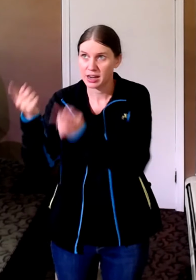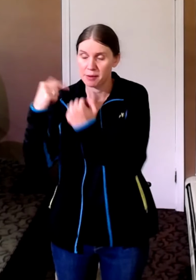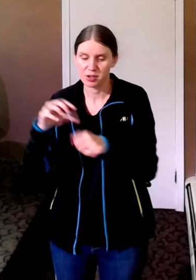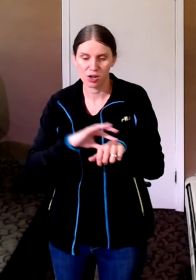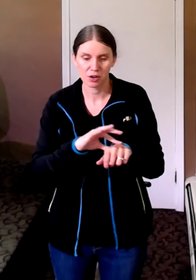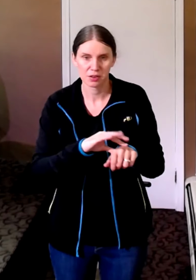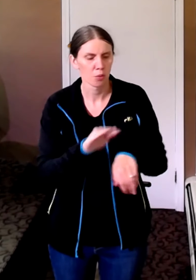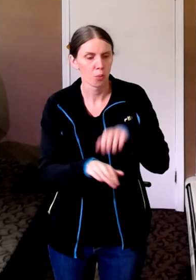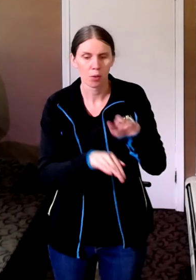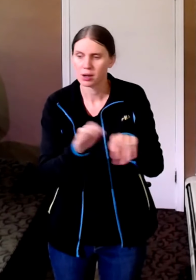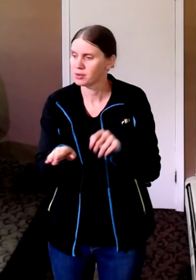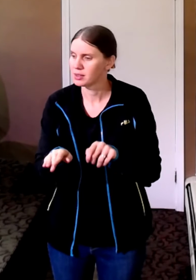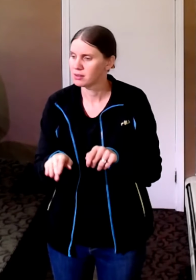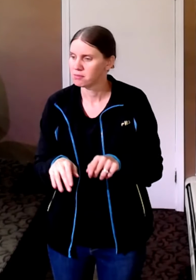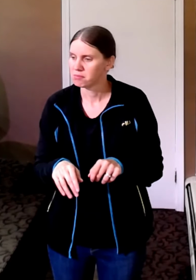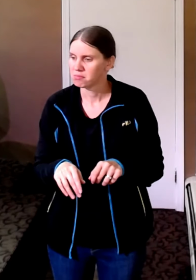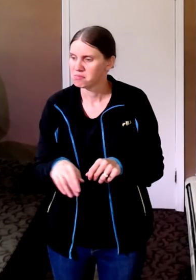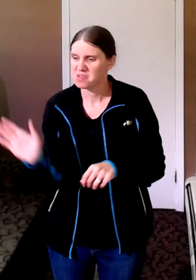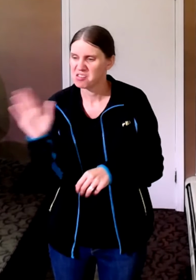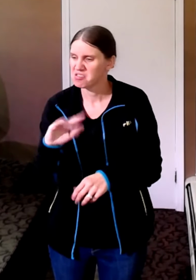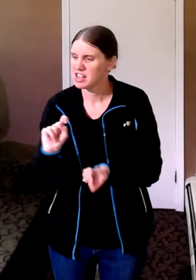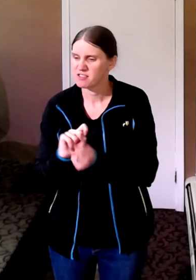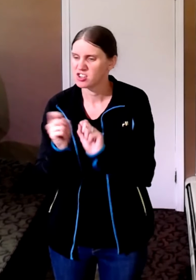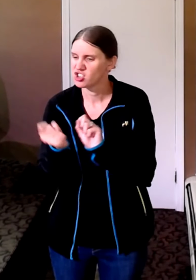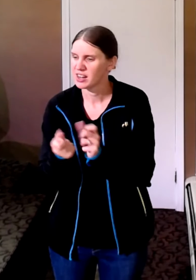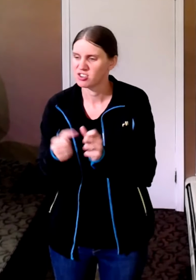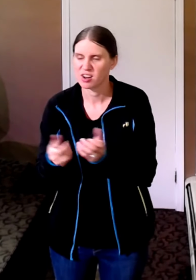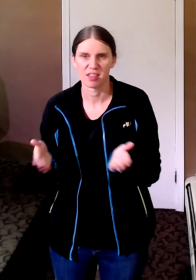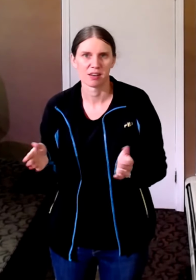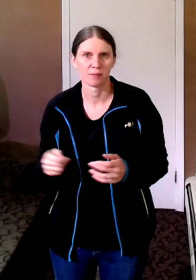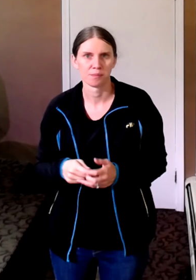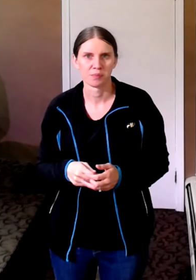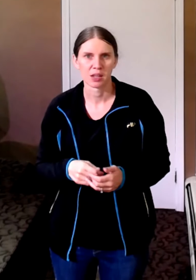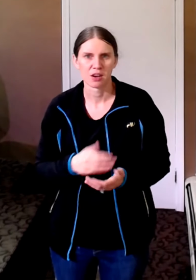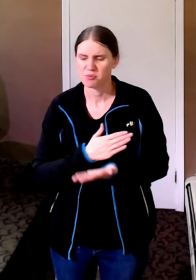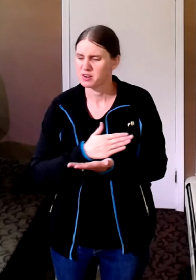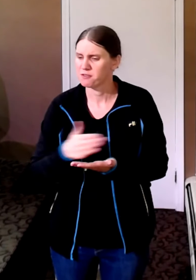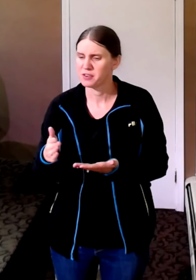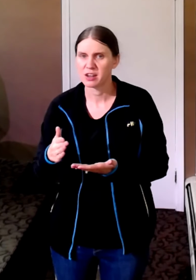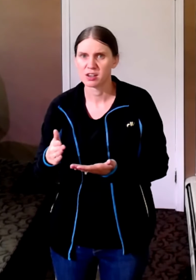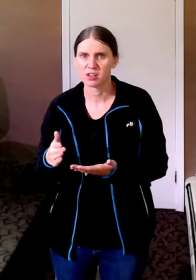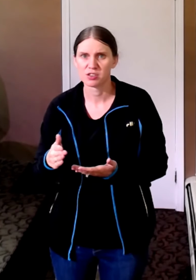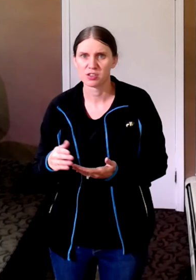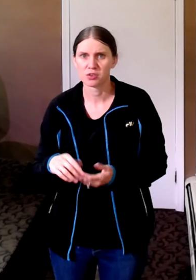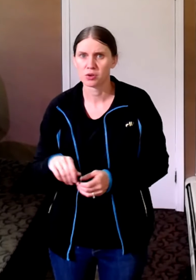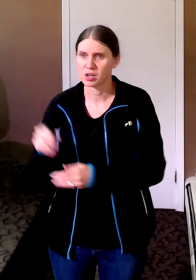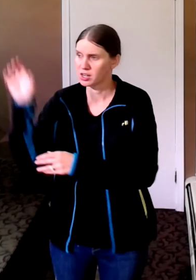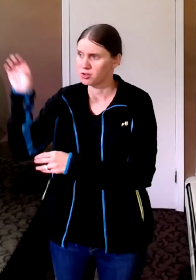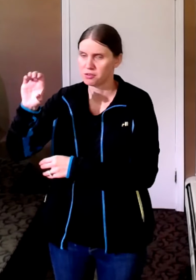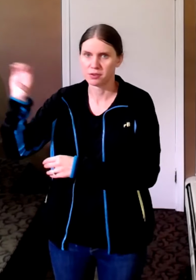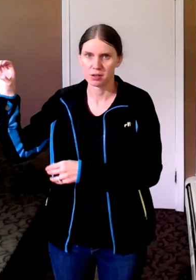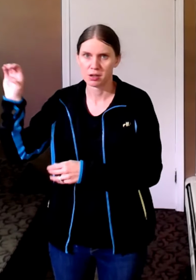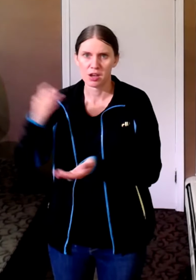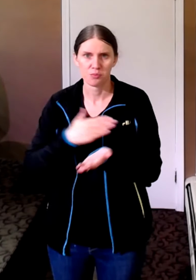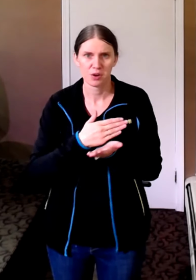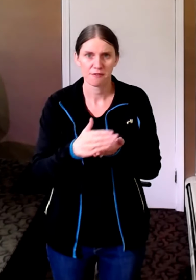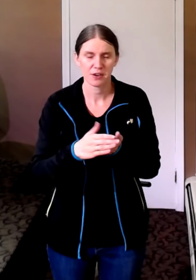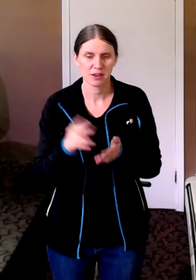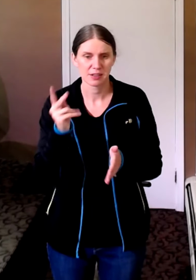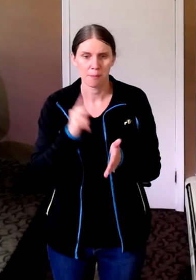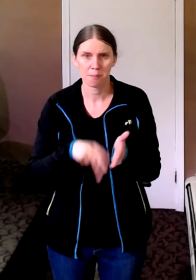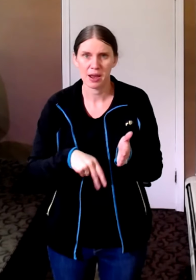walked around a while, and then didn't change anything? Refused to go to Calvary's cross for us, refused to pay